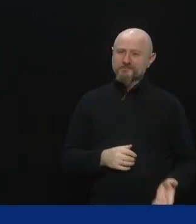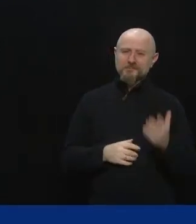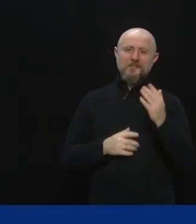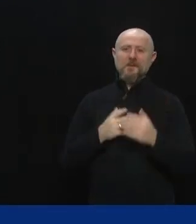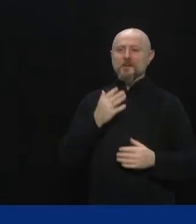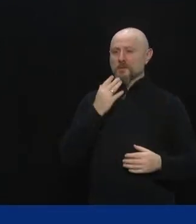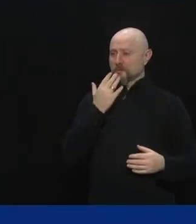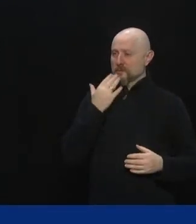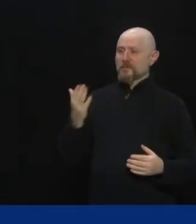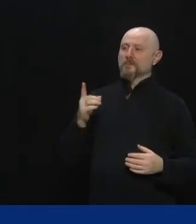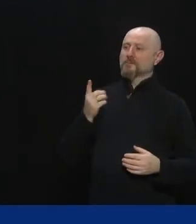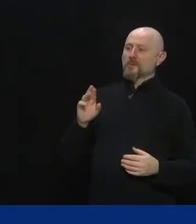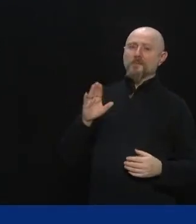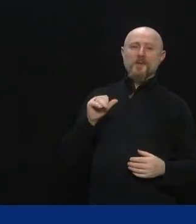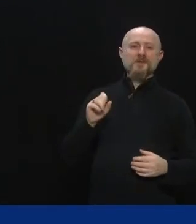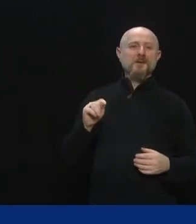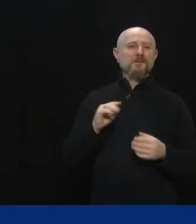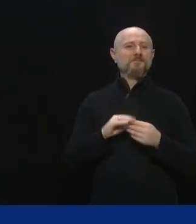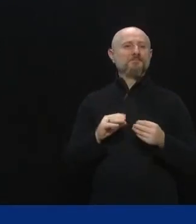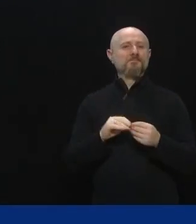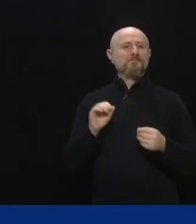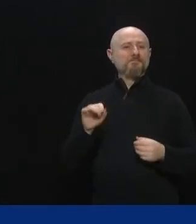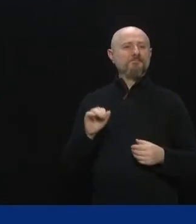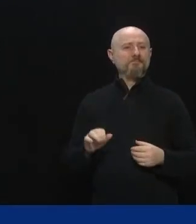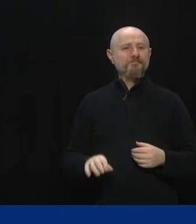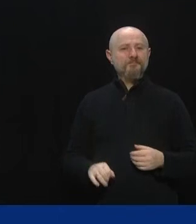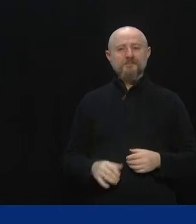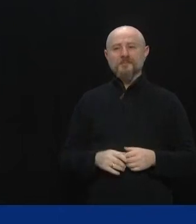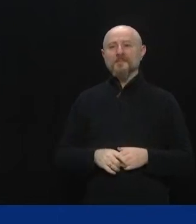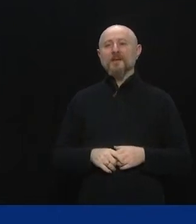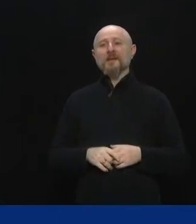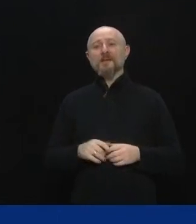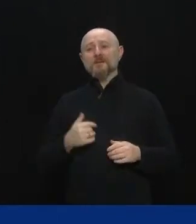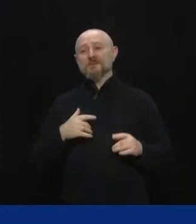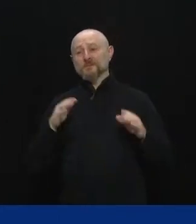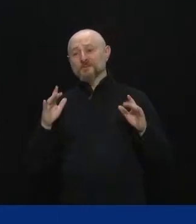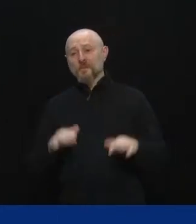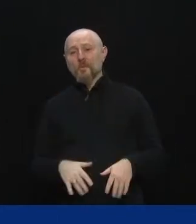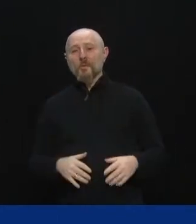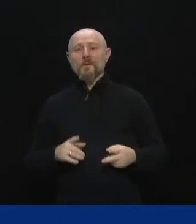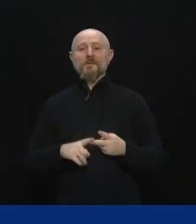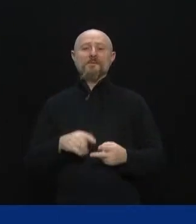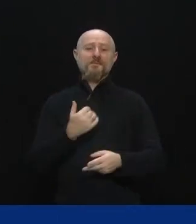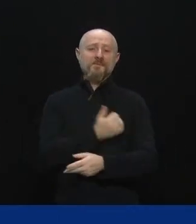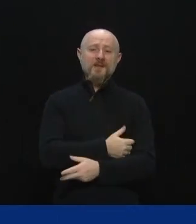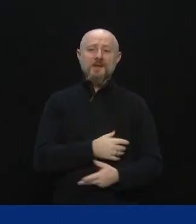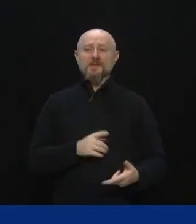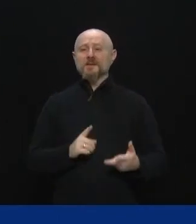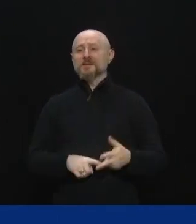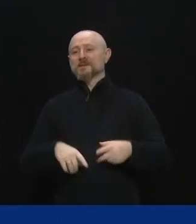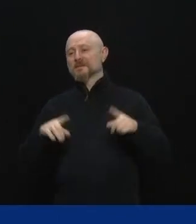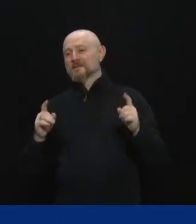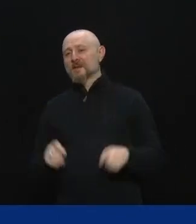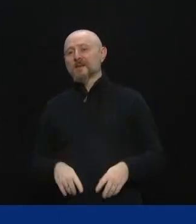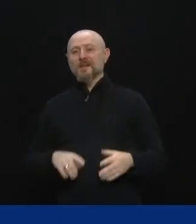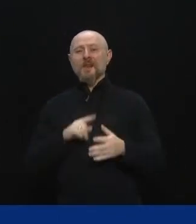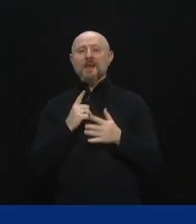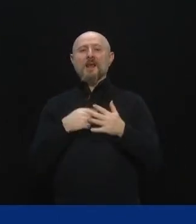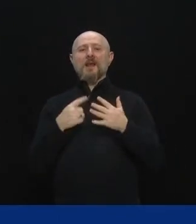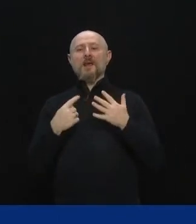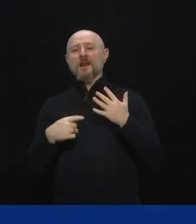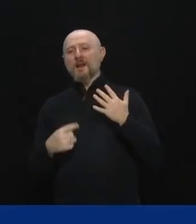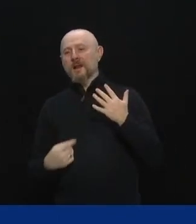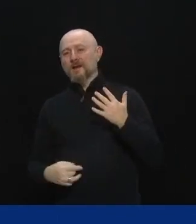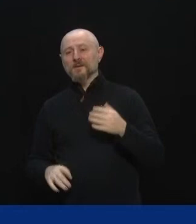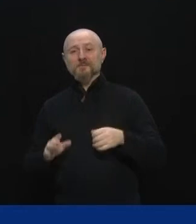for your effort on this. And so between snow and vaccinations and tests and everything else, we're happy to take some